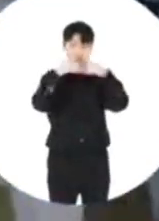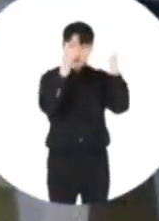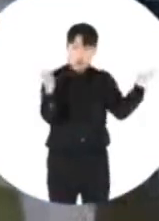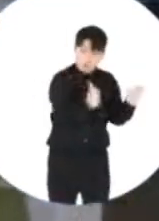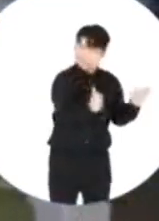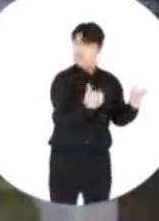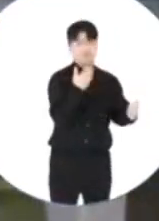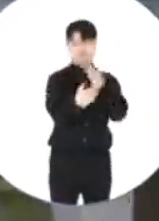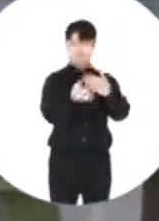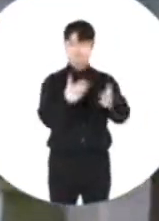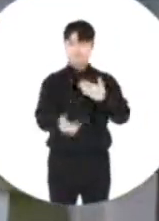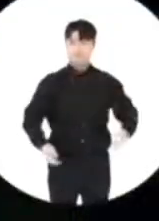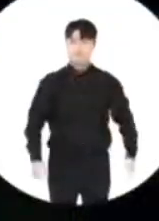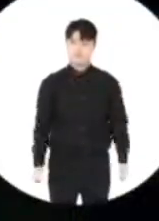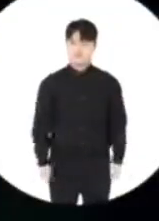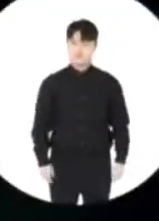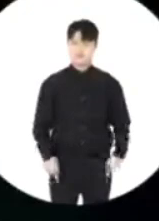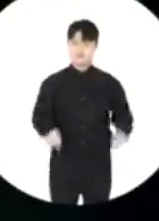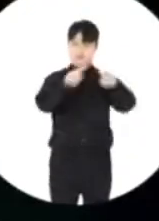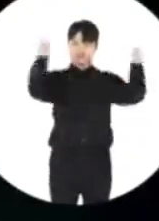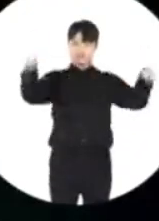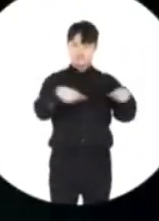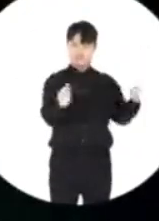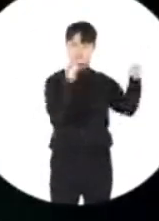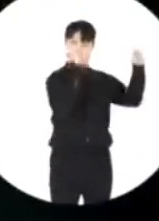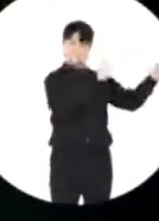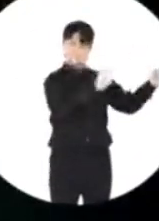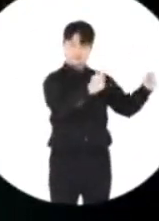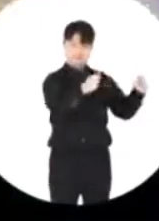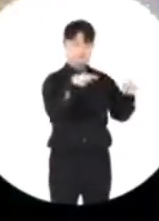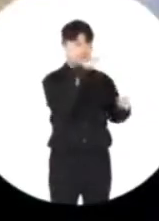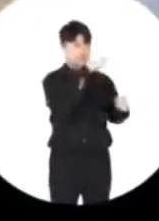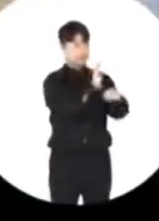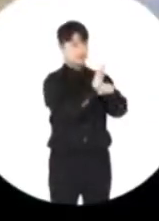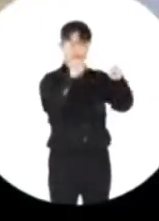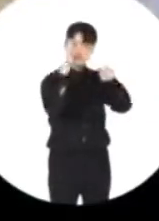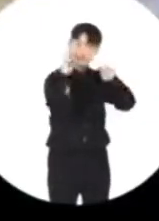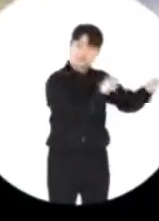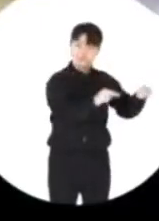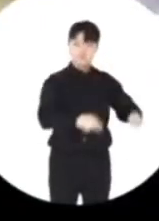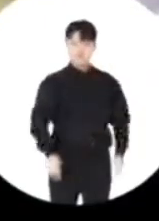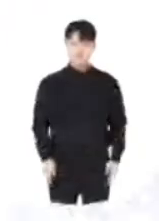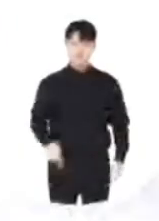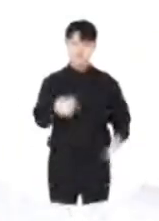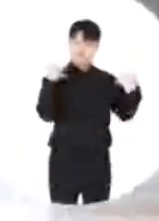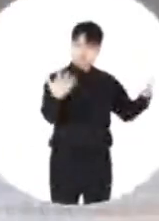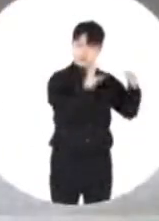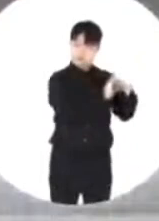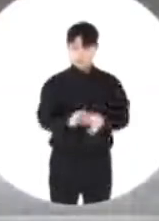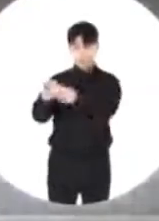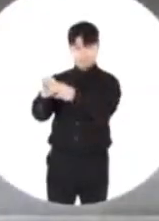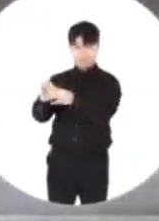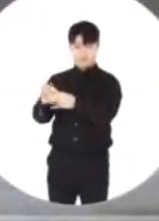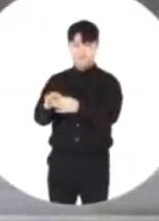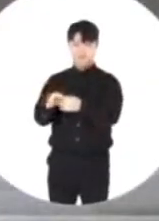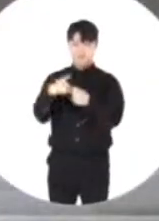small spaces, you can still project 130 inches of cinema. Maybe that's why both Frame and